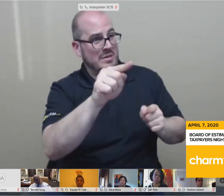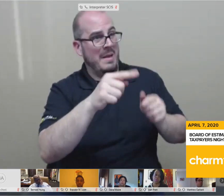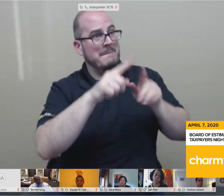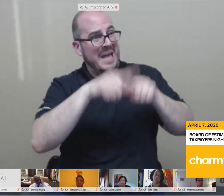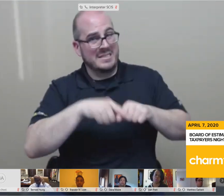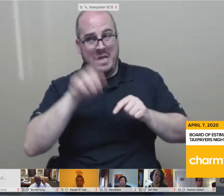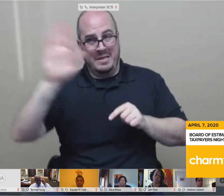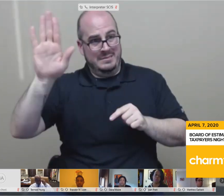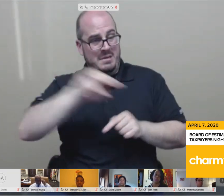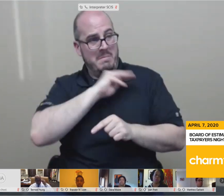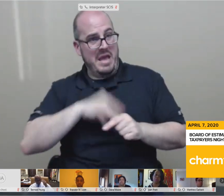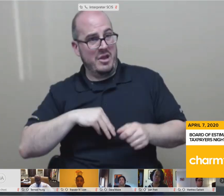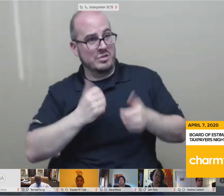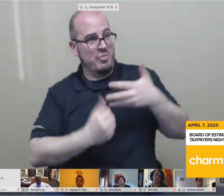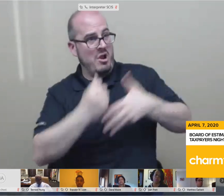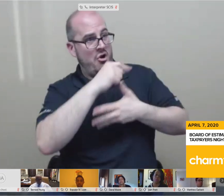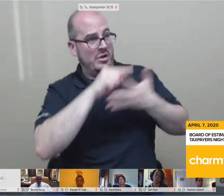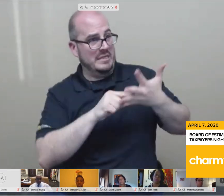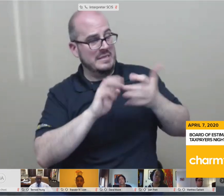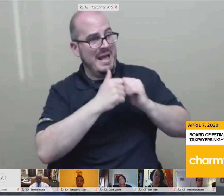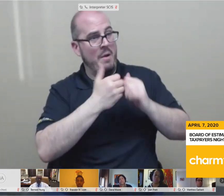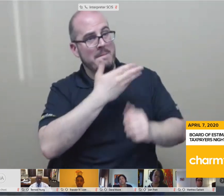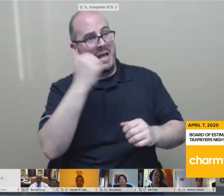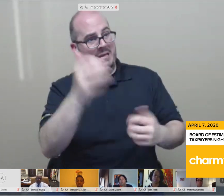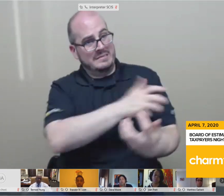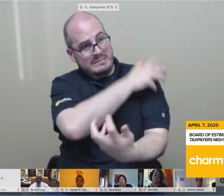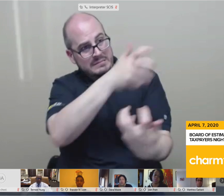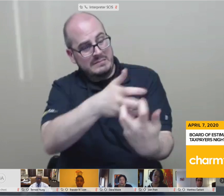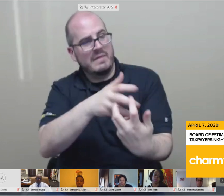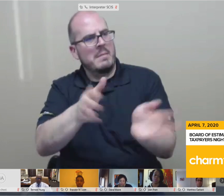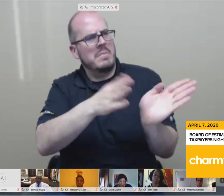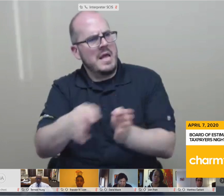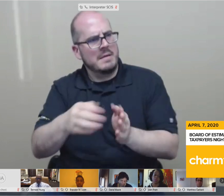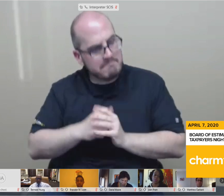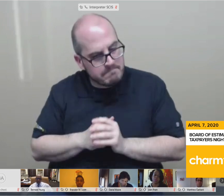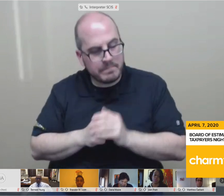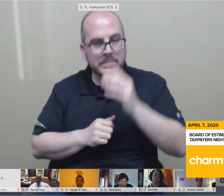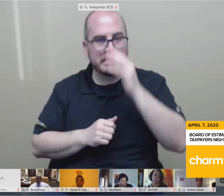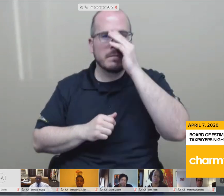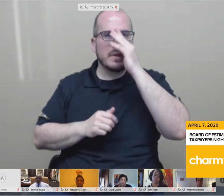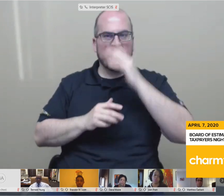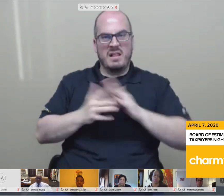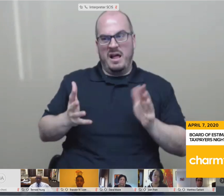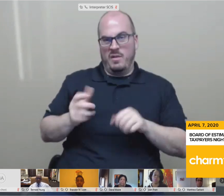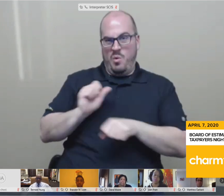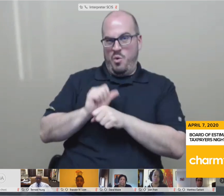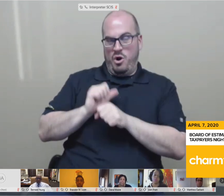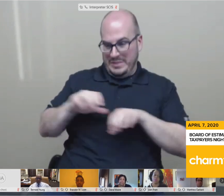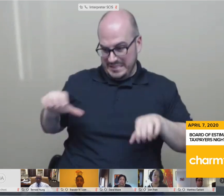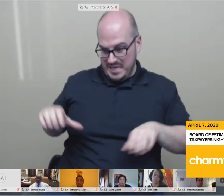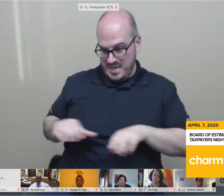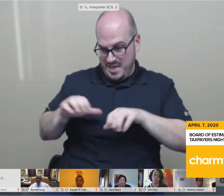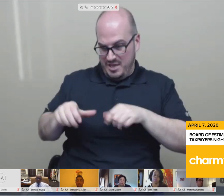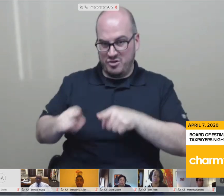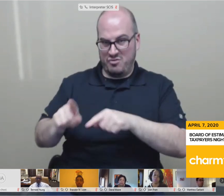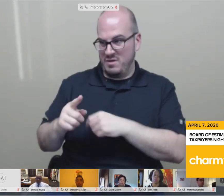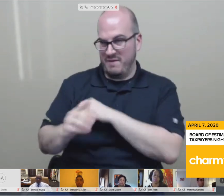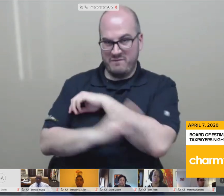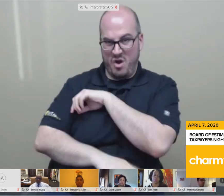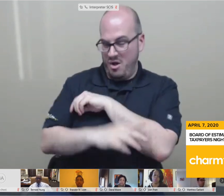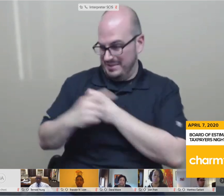their services best fit into that plan. And a lot of the work that we did in the fall was discussing with